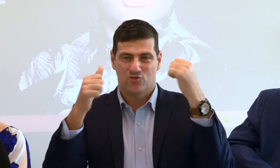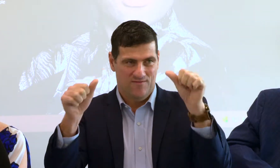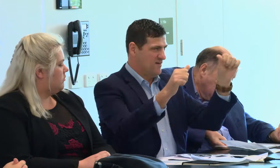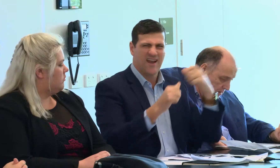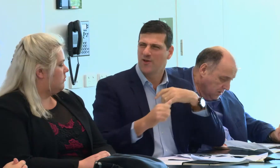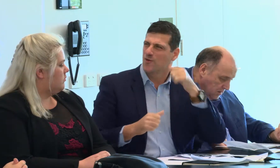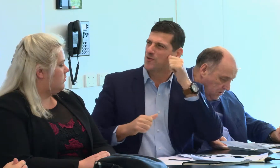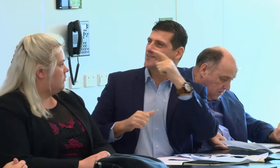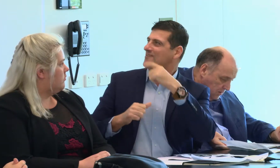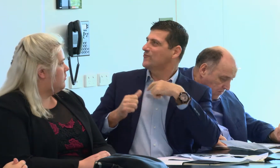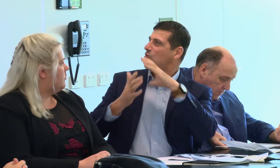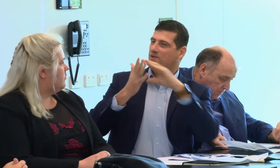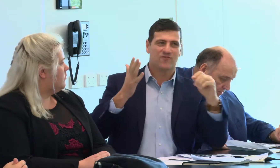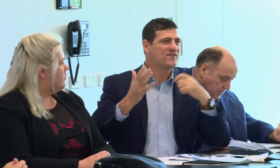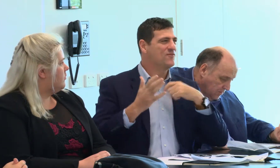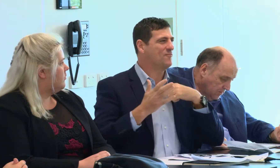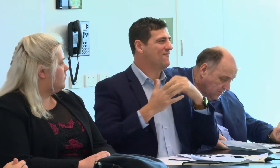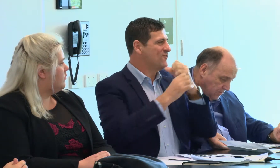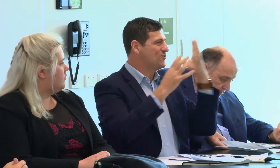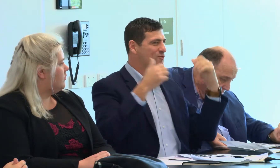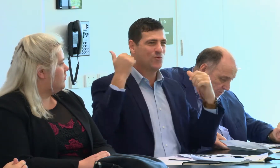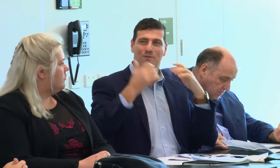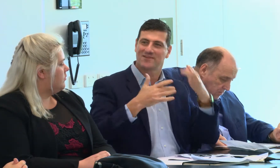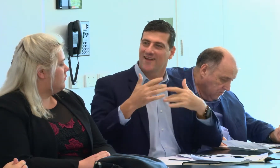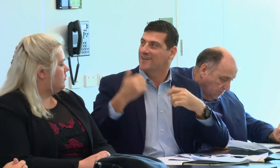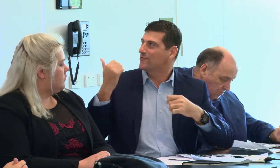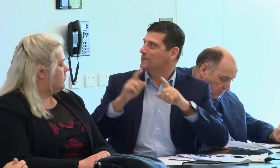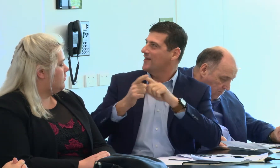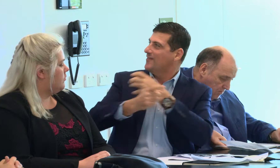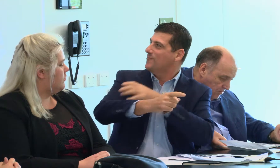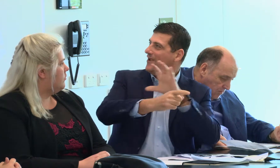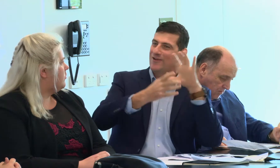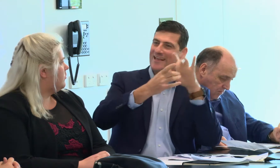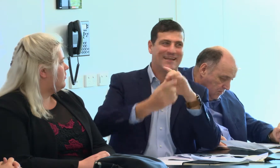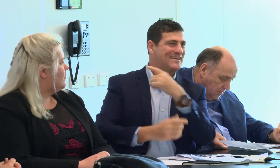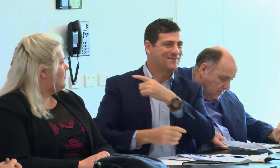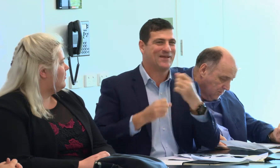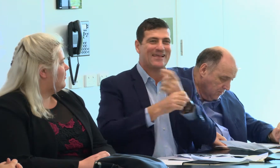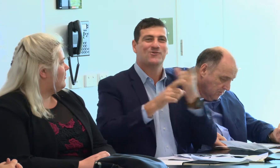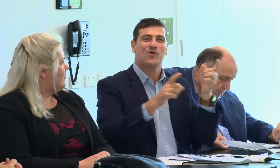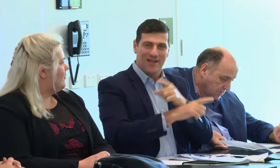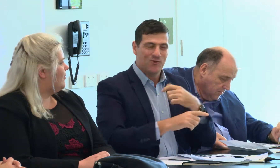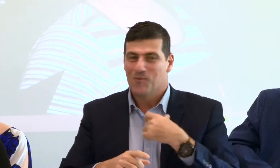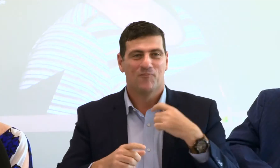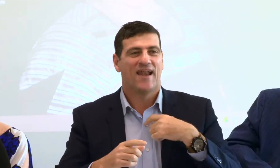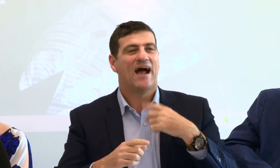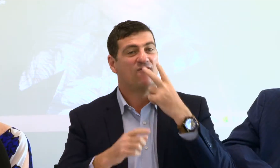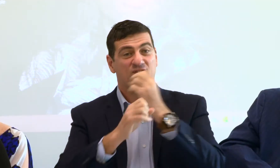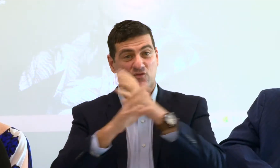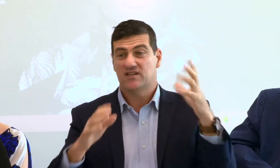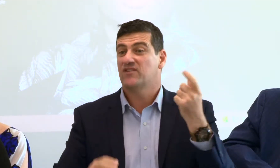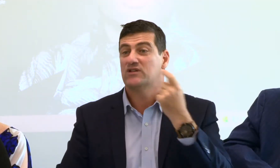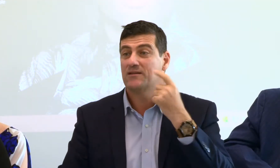empowered, connected and achieving. And I noticed you've copied some of my vision up on your website here, empowered and connected to